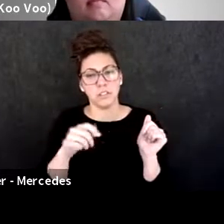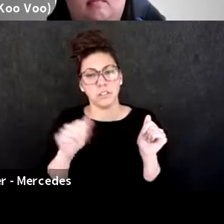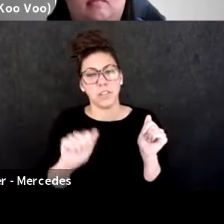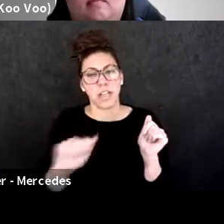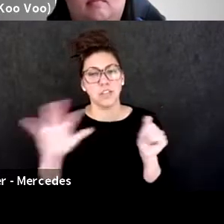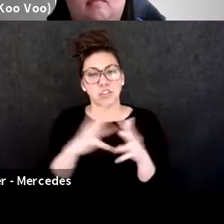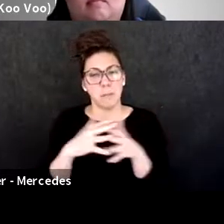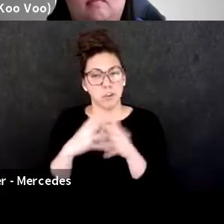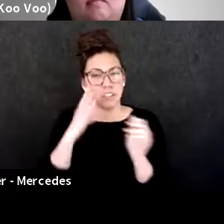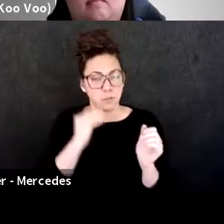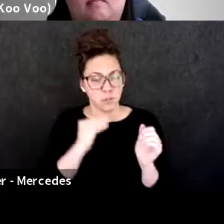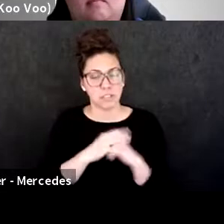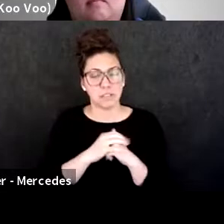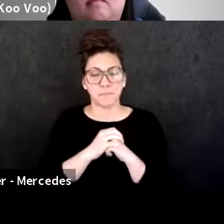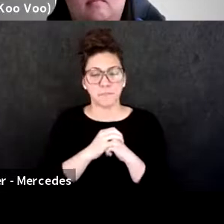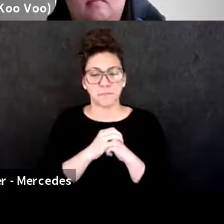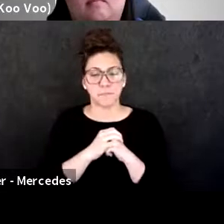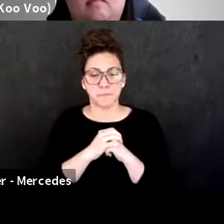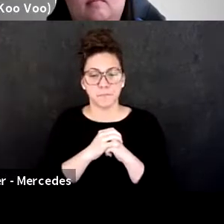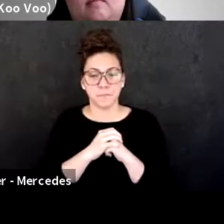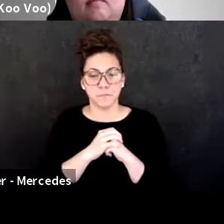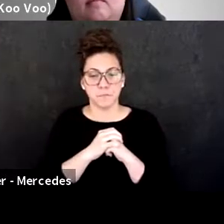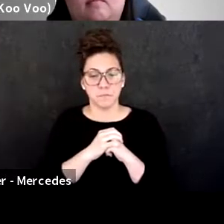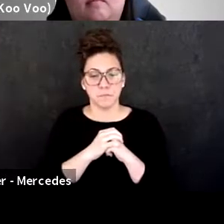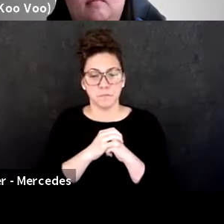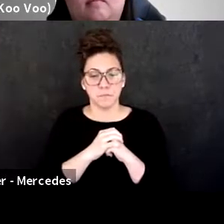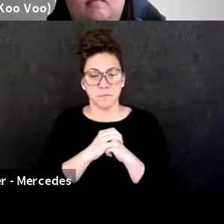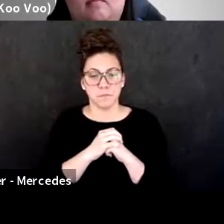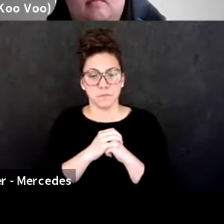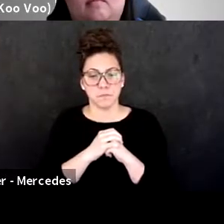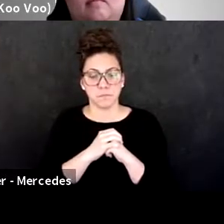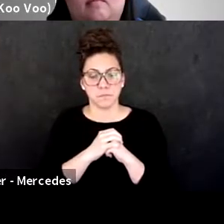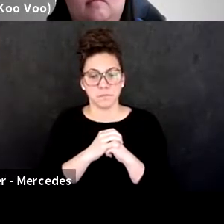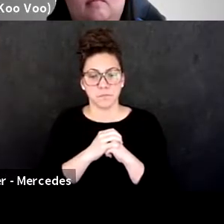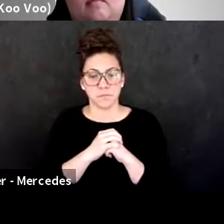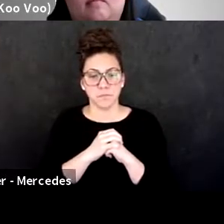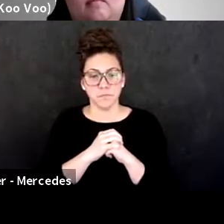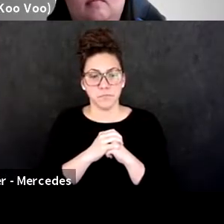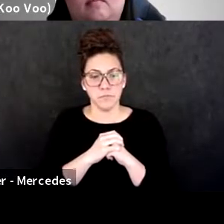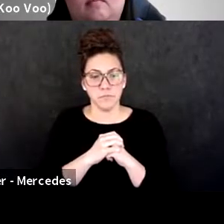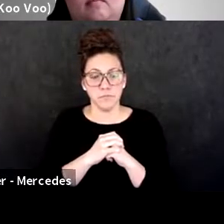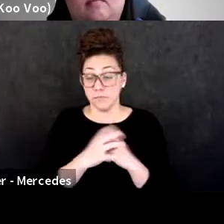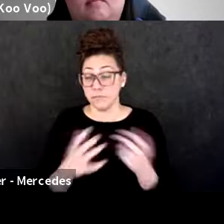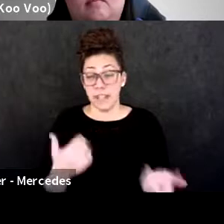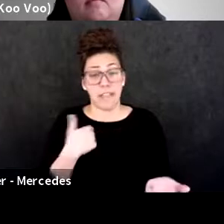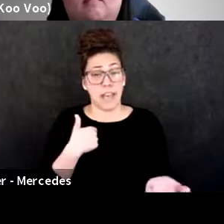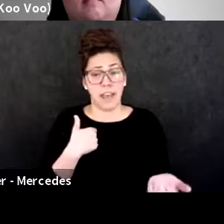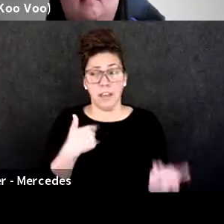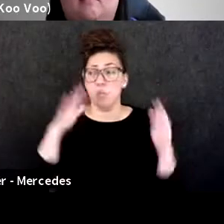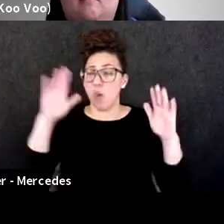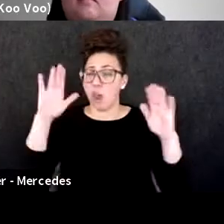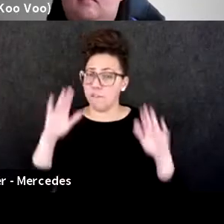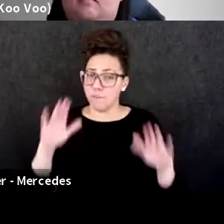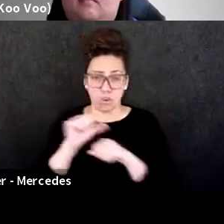experiences, is that I should say that I've had amazing colleagues and I've been fortunate to work with